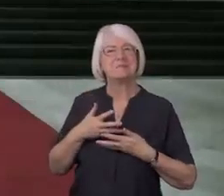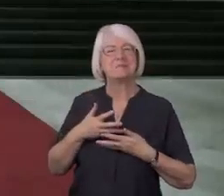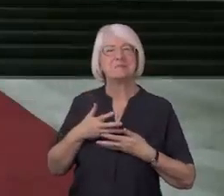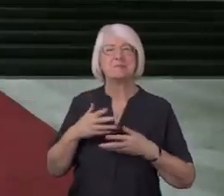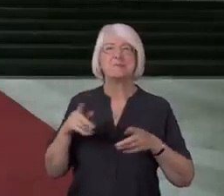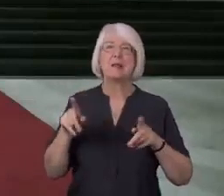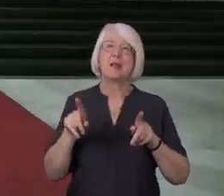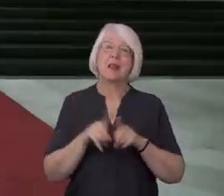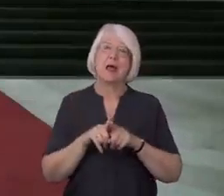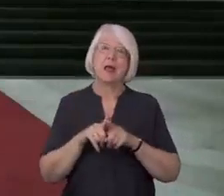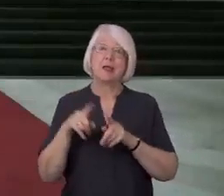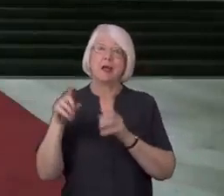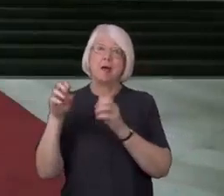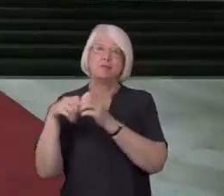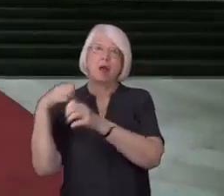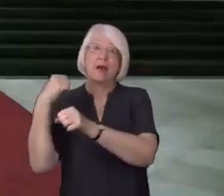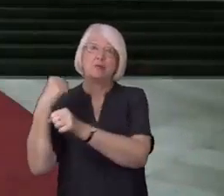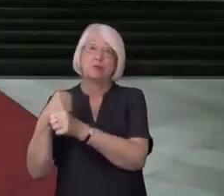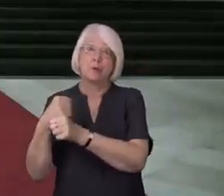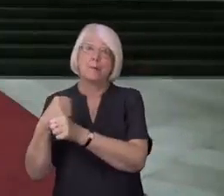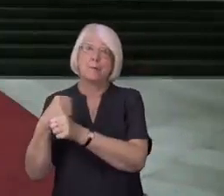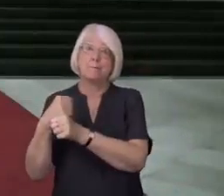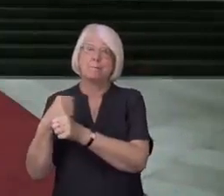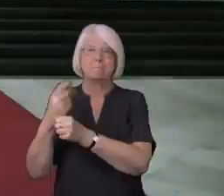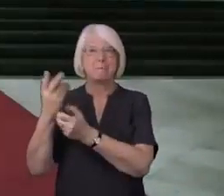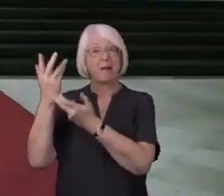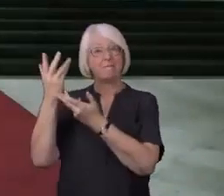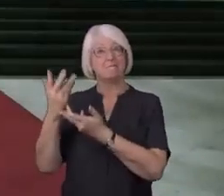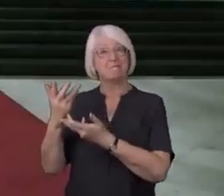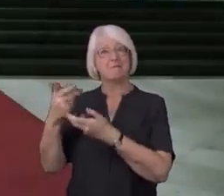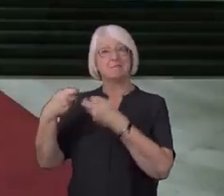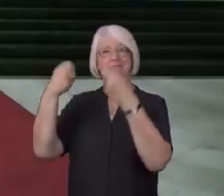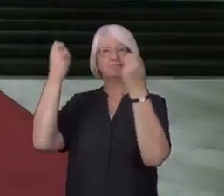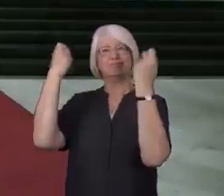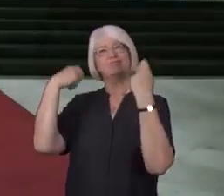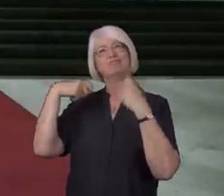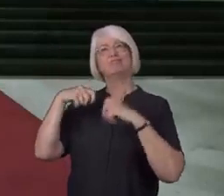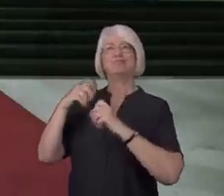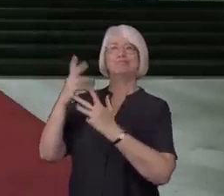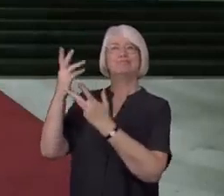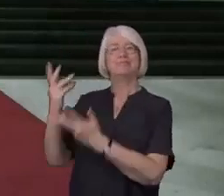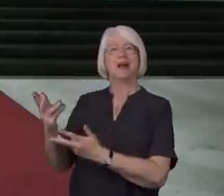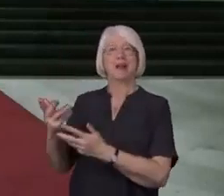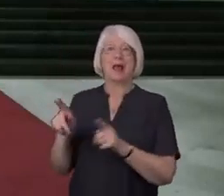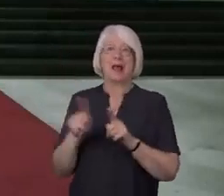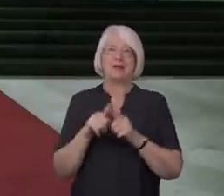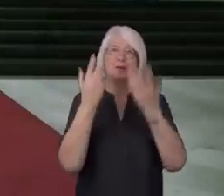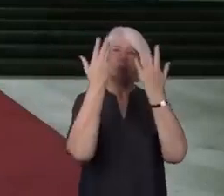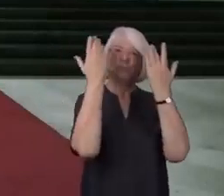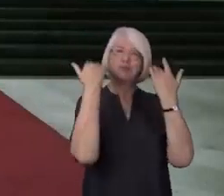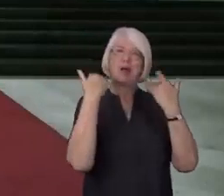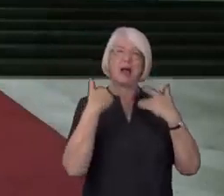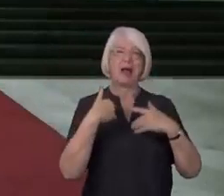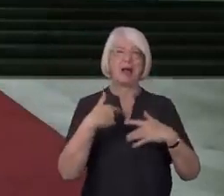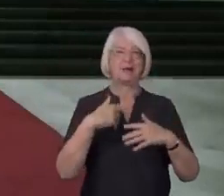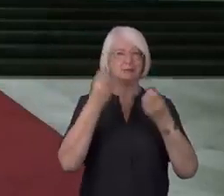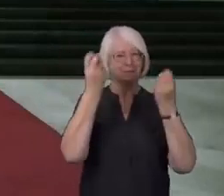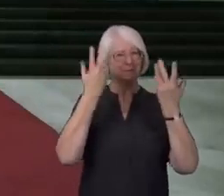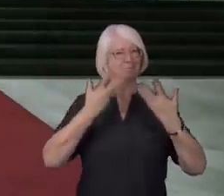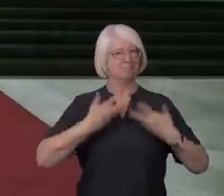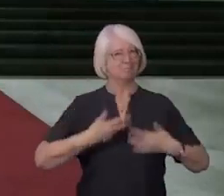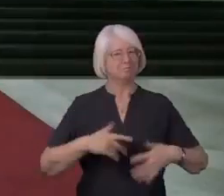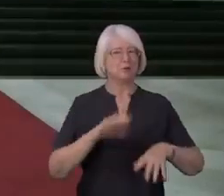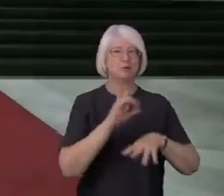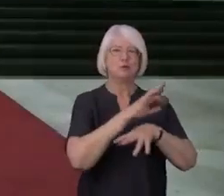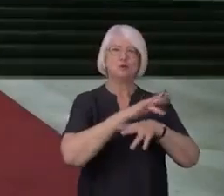a bridegroom decks himself with a garland, and as a bride adorns herself with